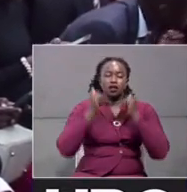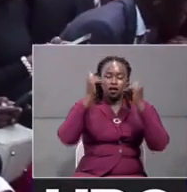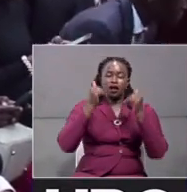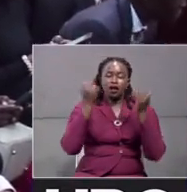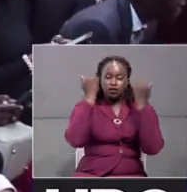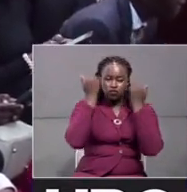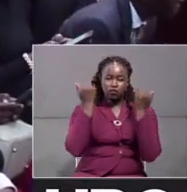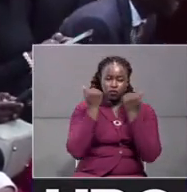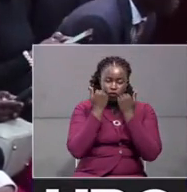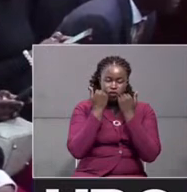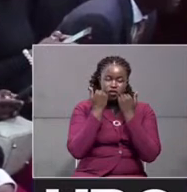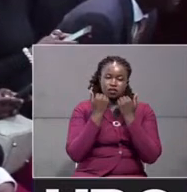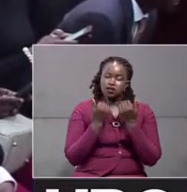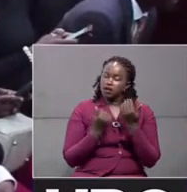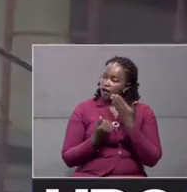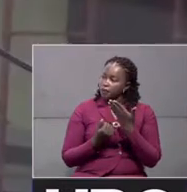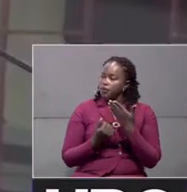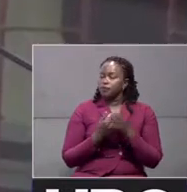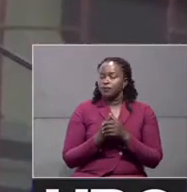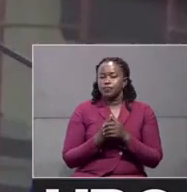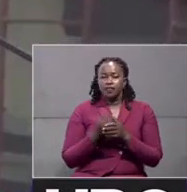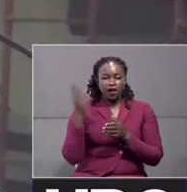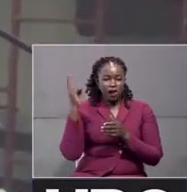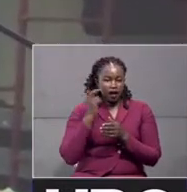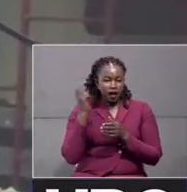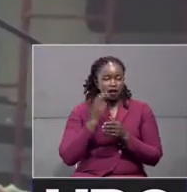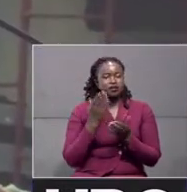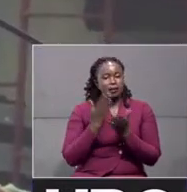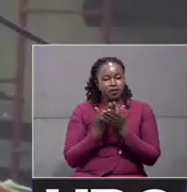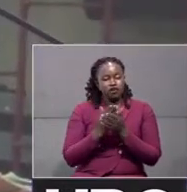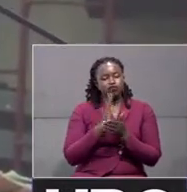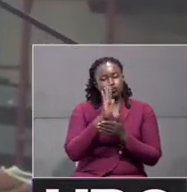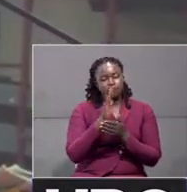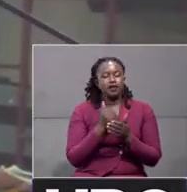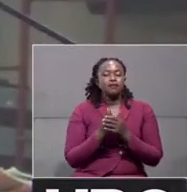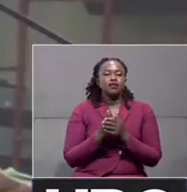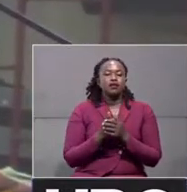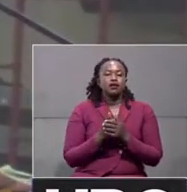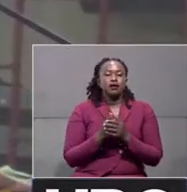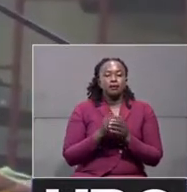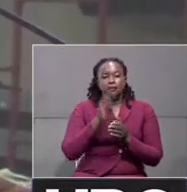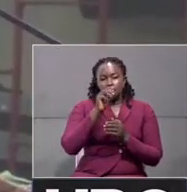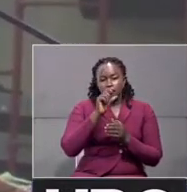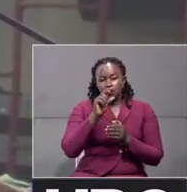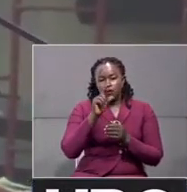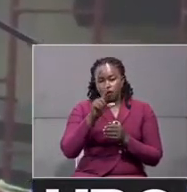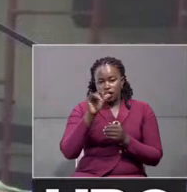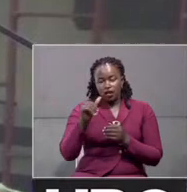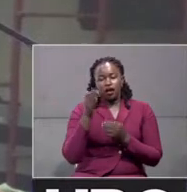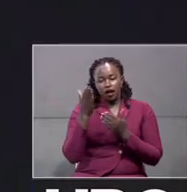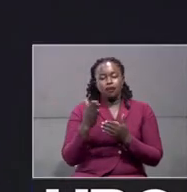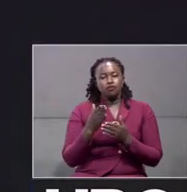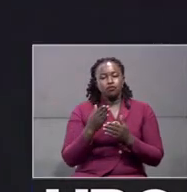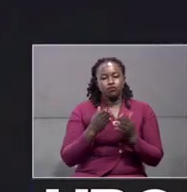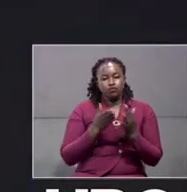Division, before Judge Isaac Mota, heard the accused's bail application. Molly Katanga appeared in court via Zoom from Luzila Government Prison.